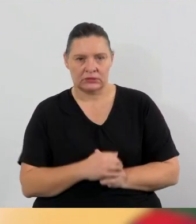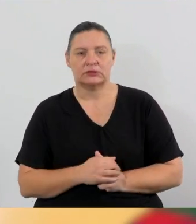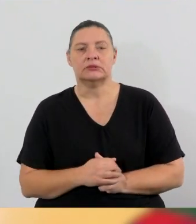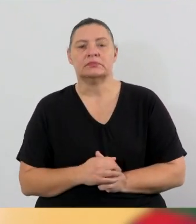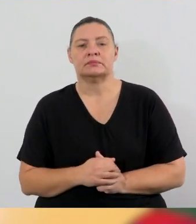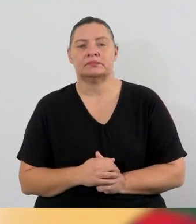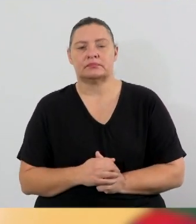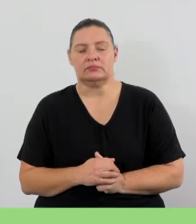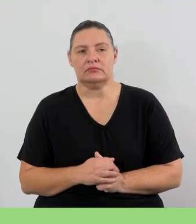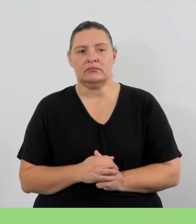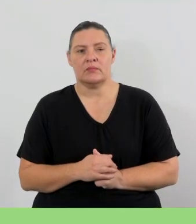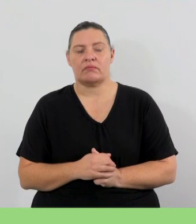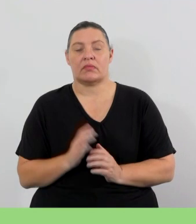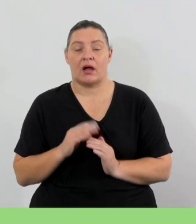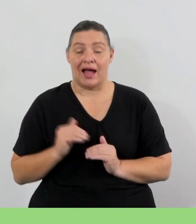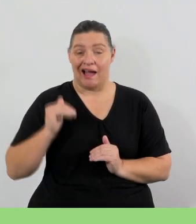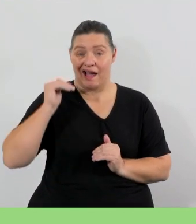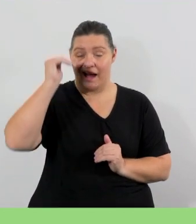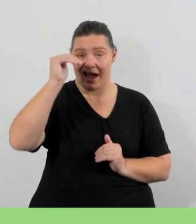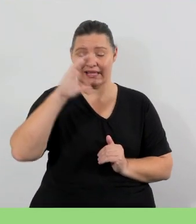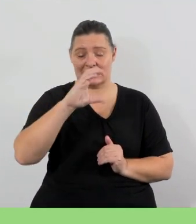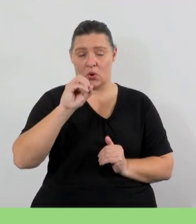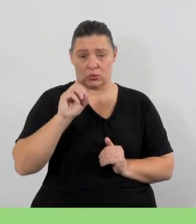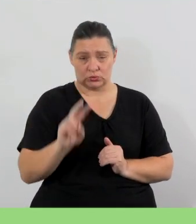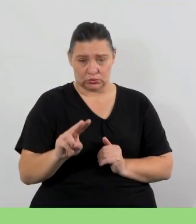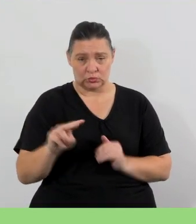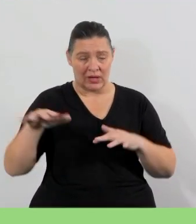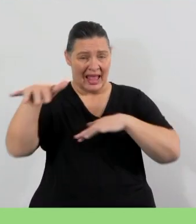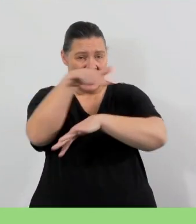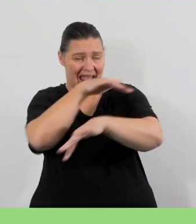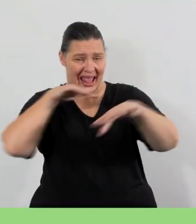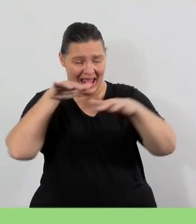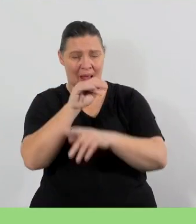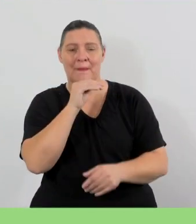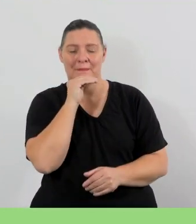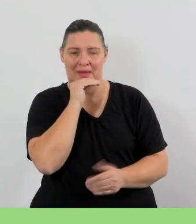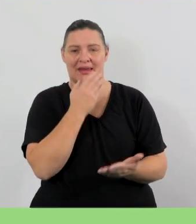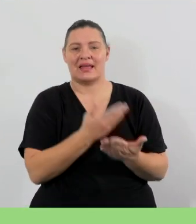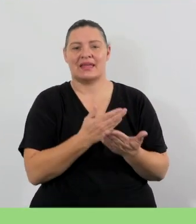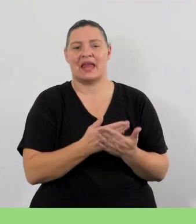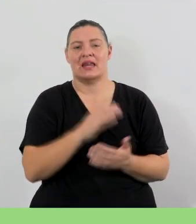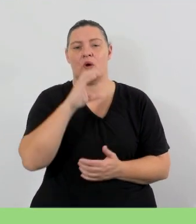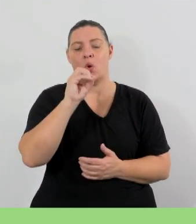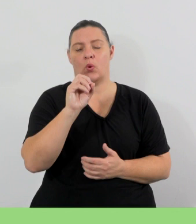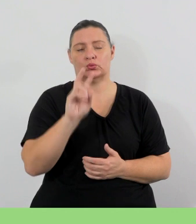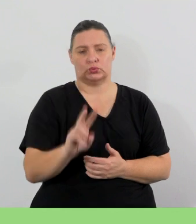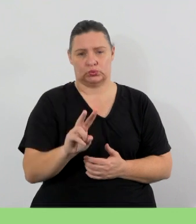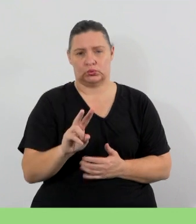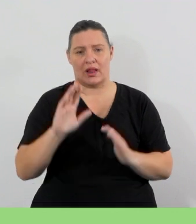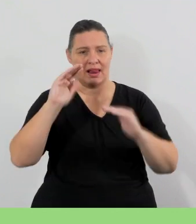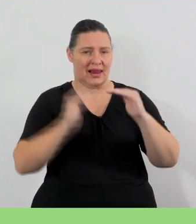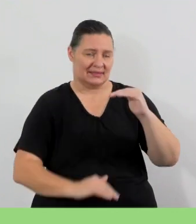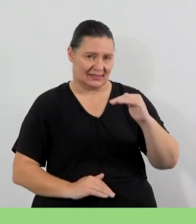the solution. A high concentration of carbon dioxide can cause oxygen in the air to